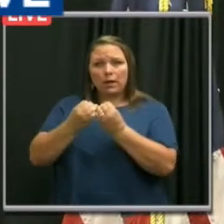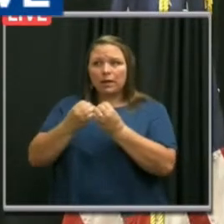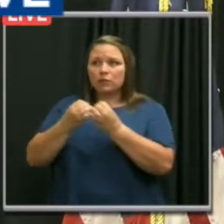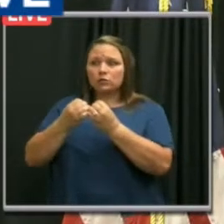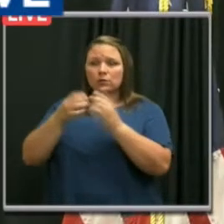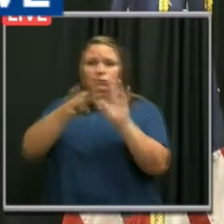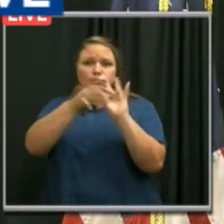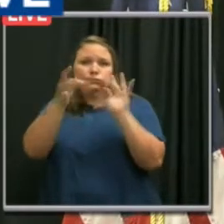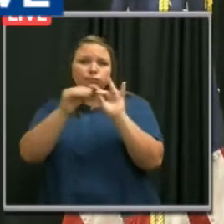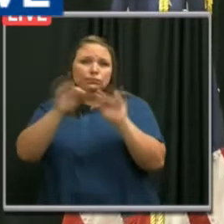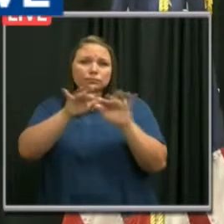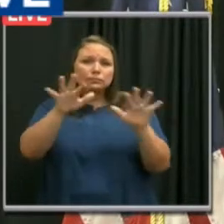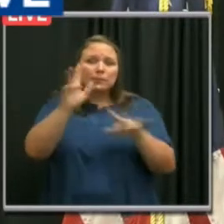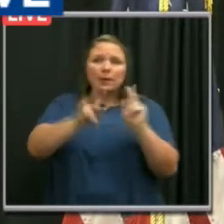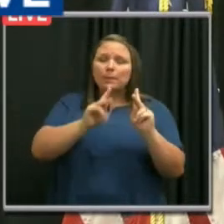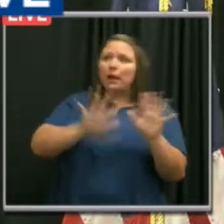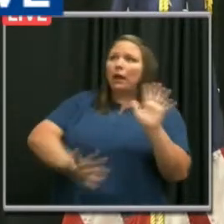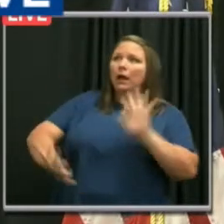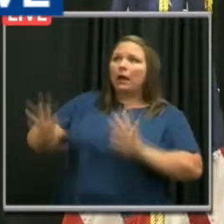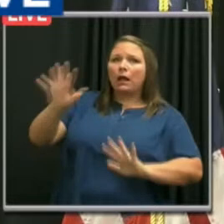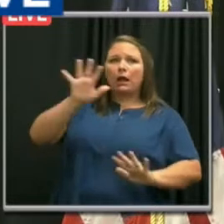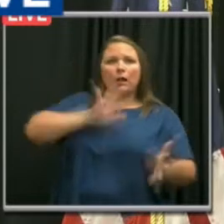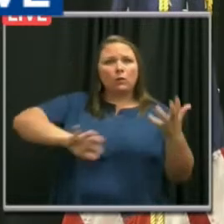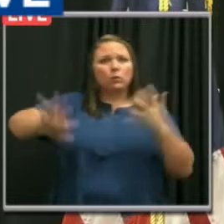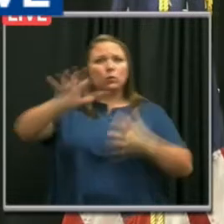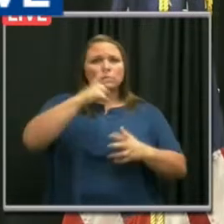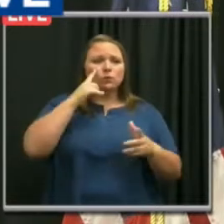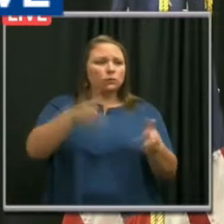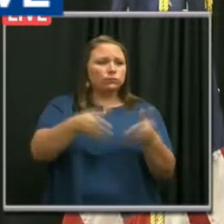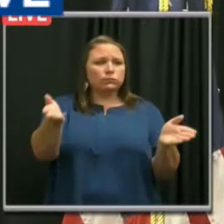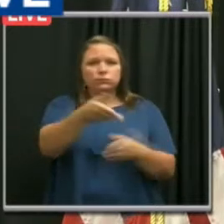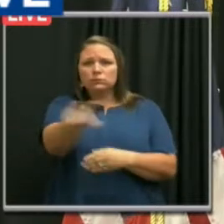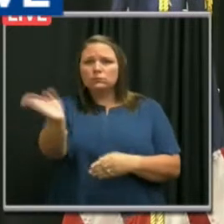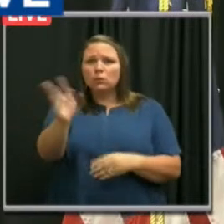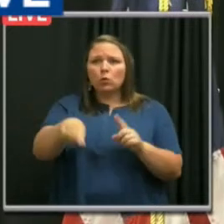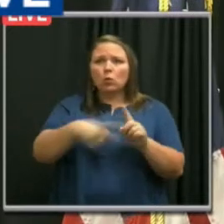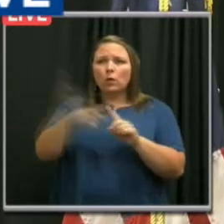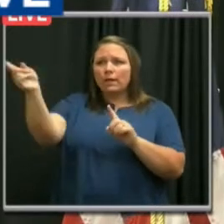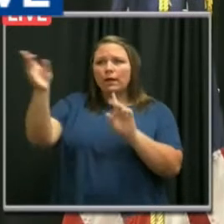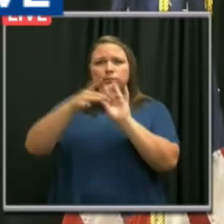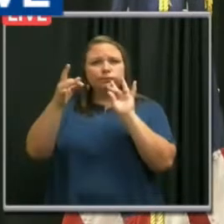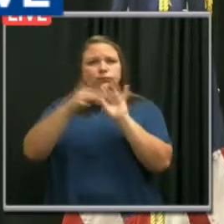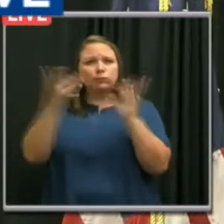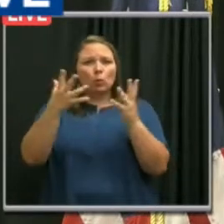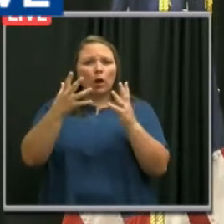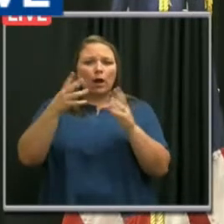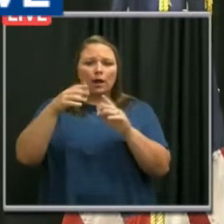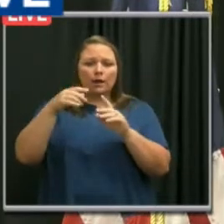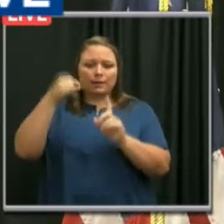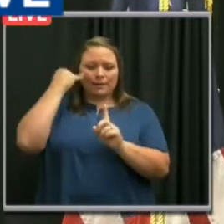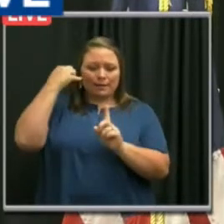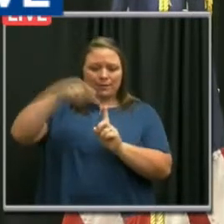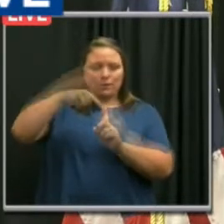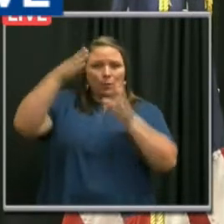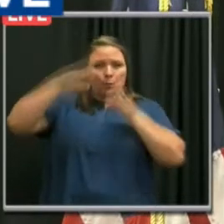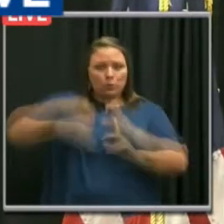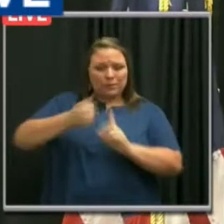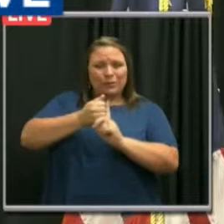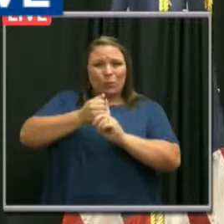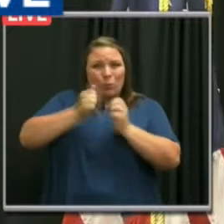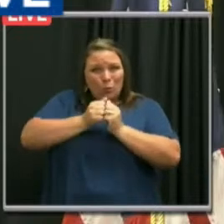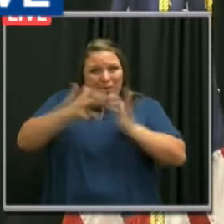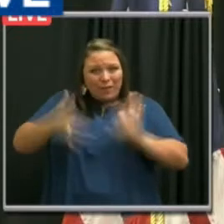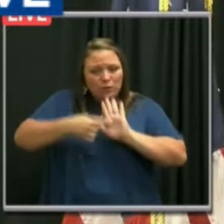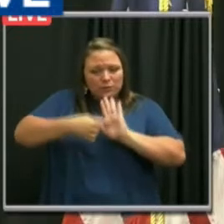health officials and some confusion among the public when they stated that transmission of COVID-19 by